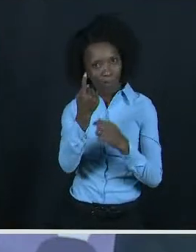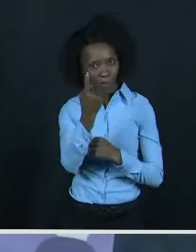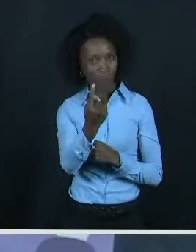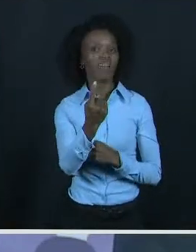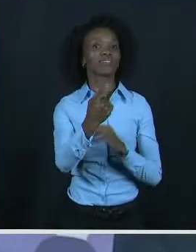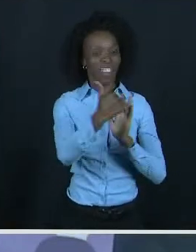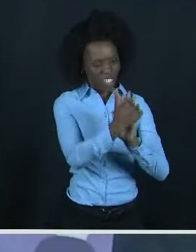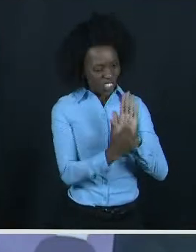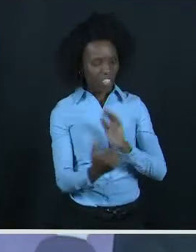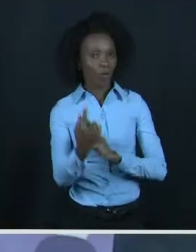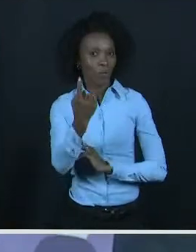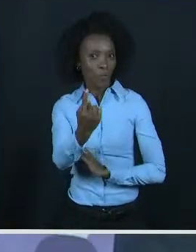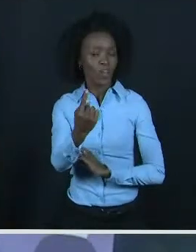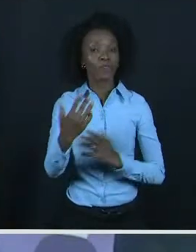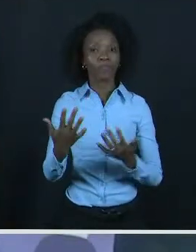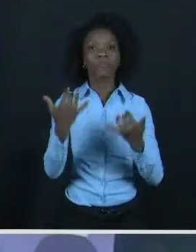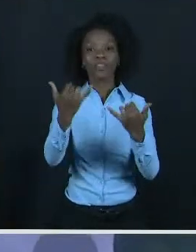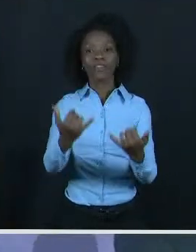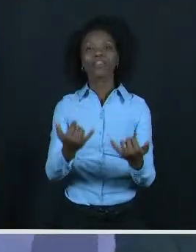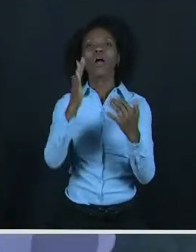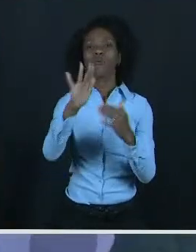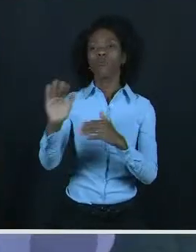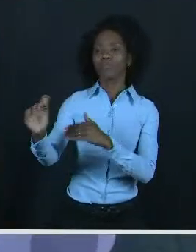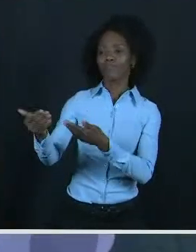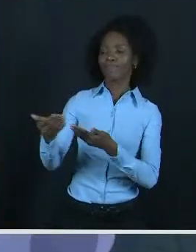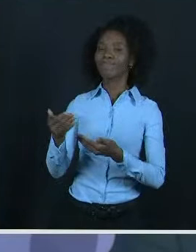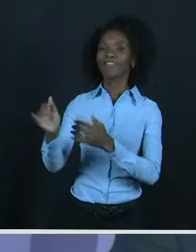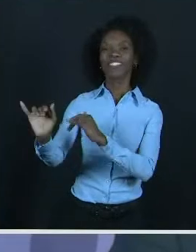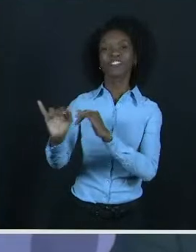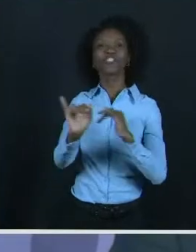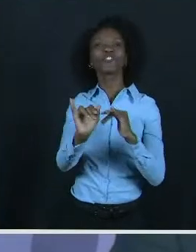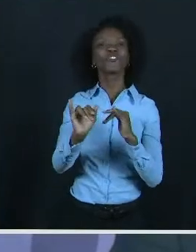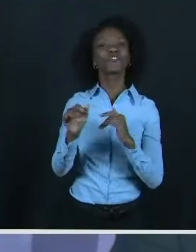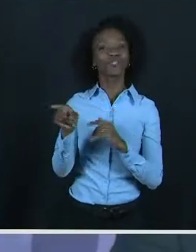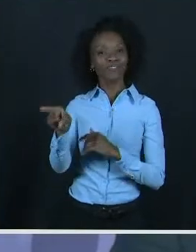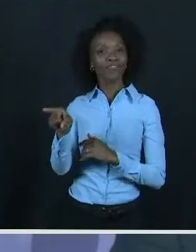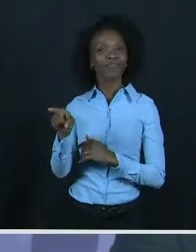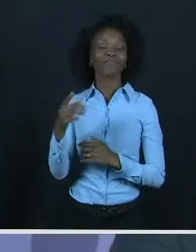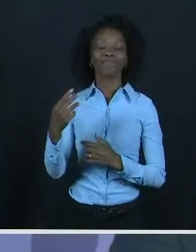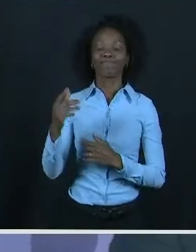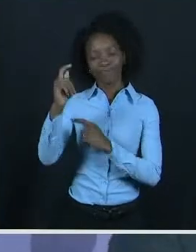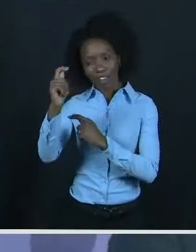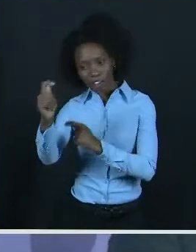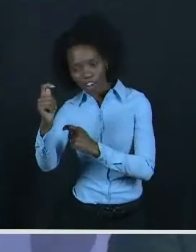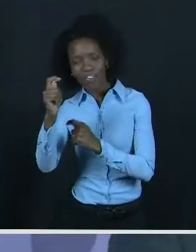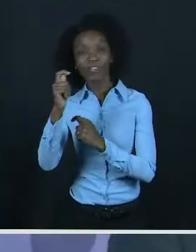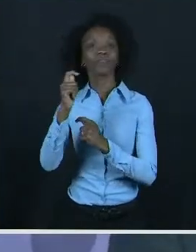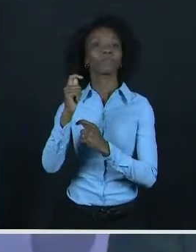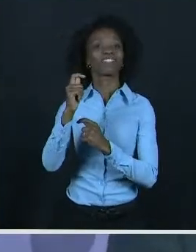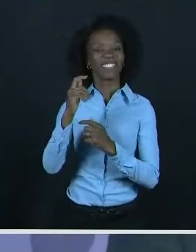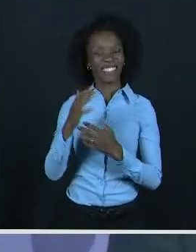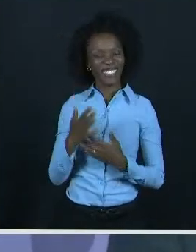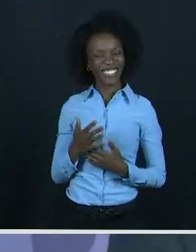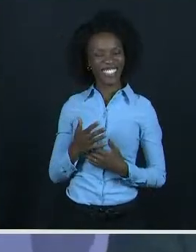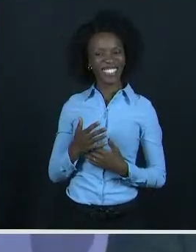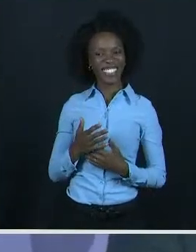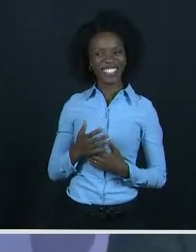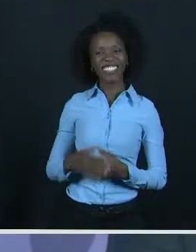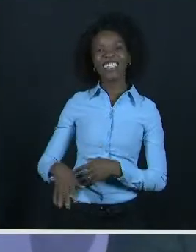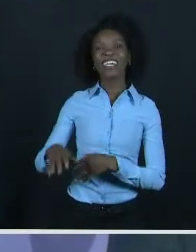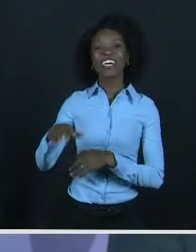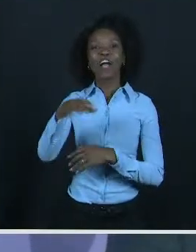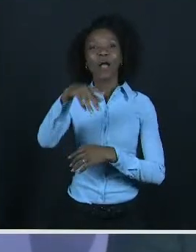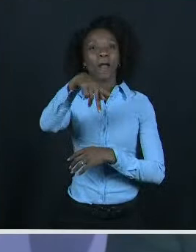Now I'm going to introduce the Honorable Right the Right Honourable